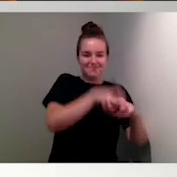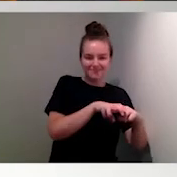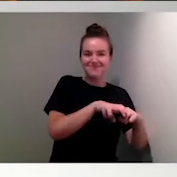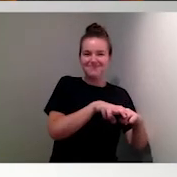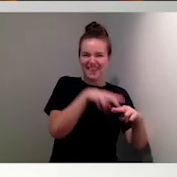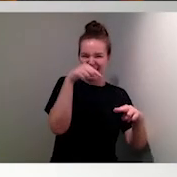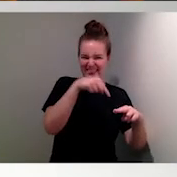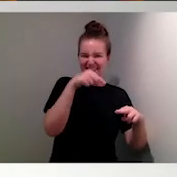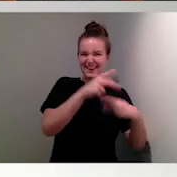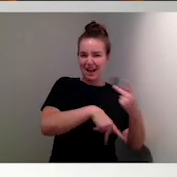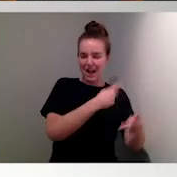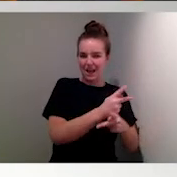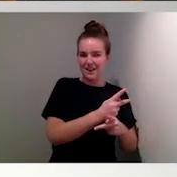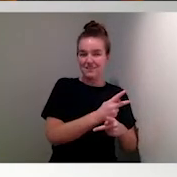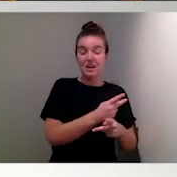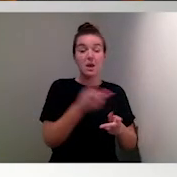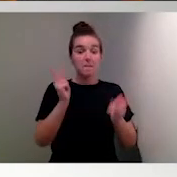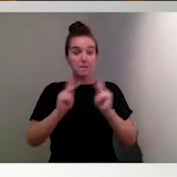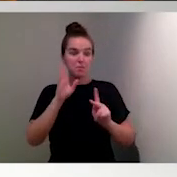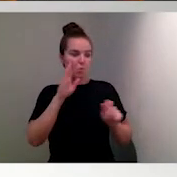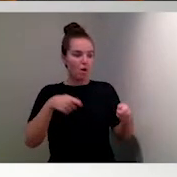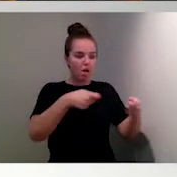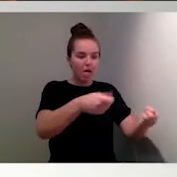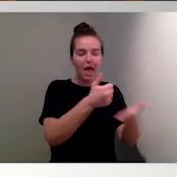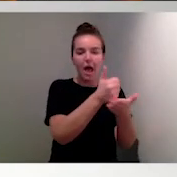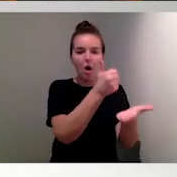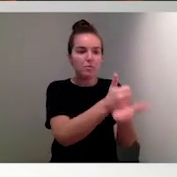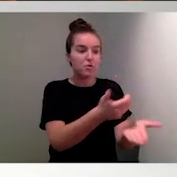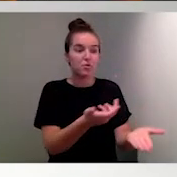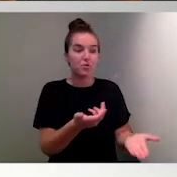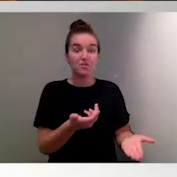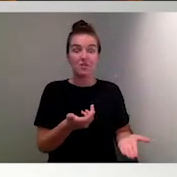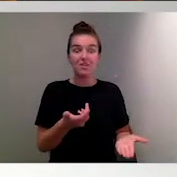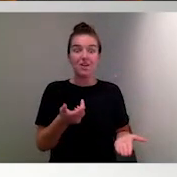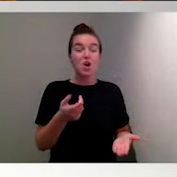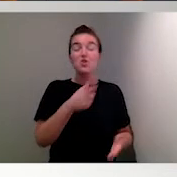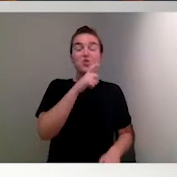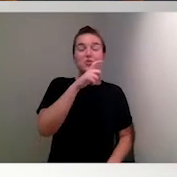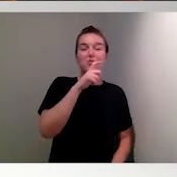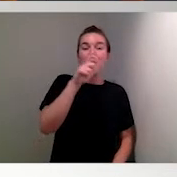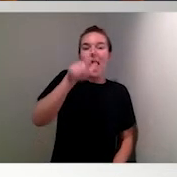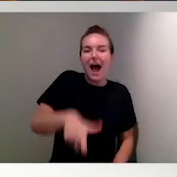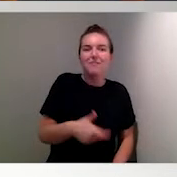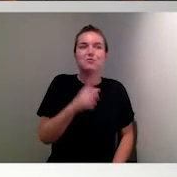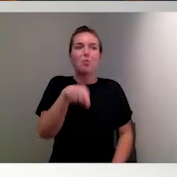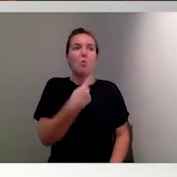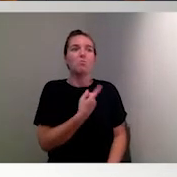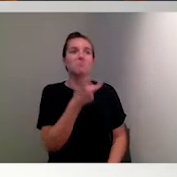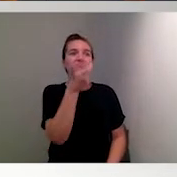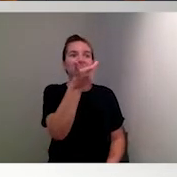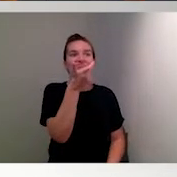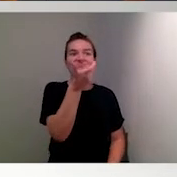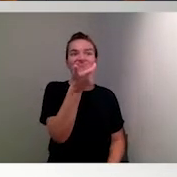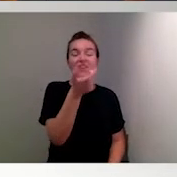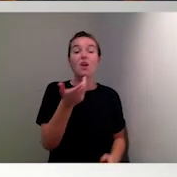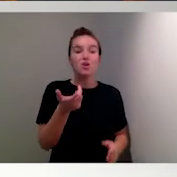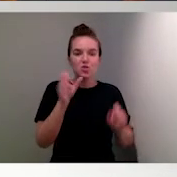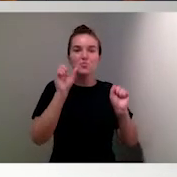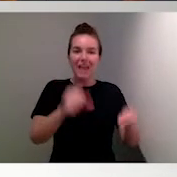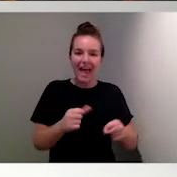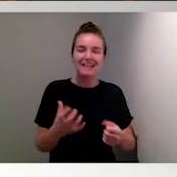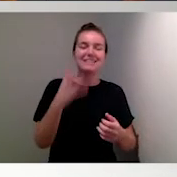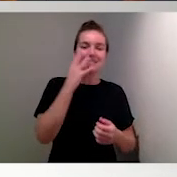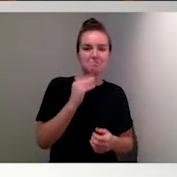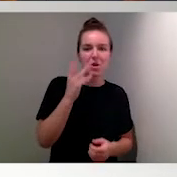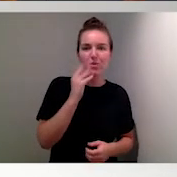don't have to just be a spectator. You get to go all the way on these tours and get to do all these things,